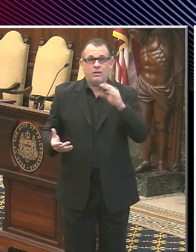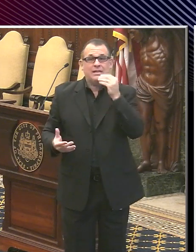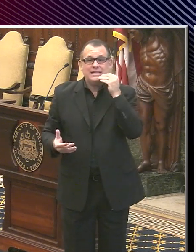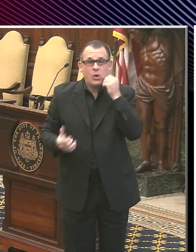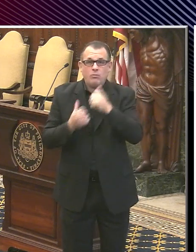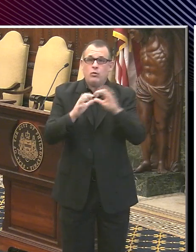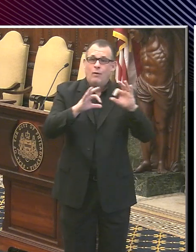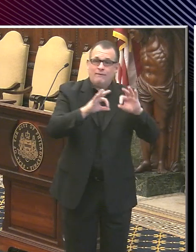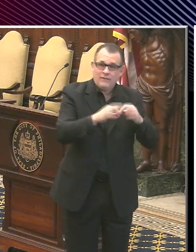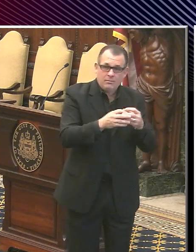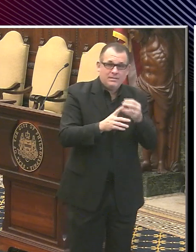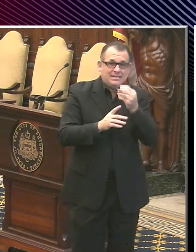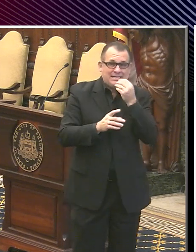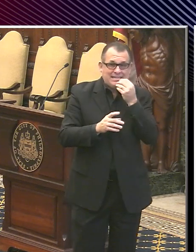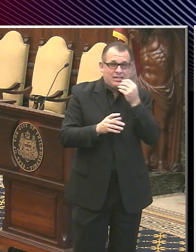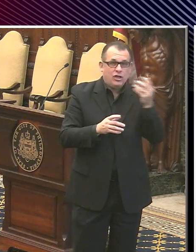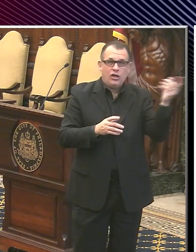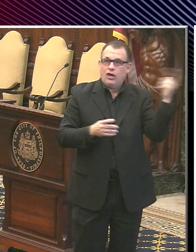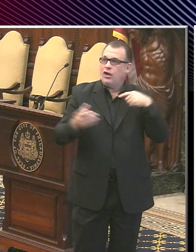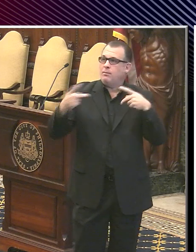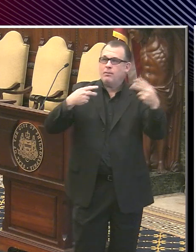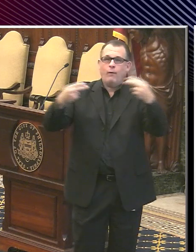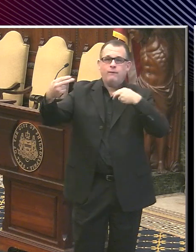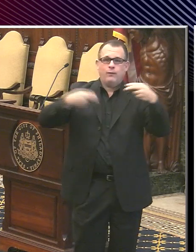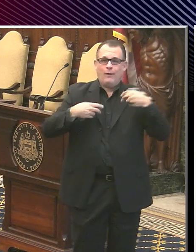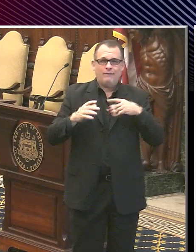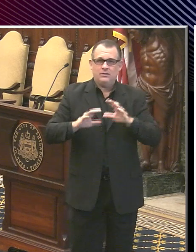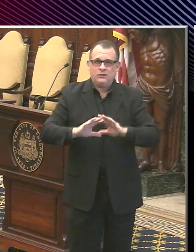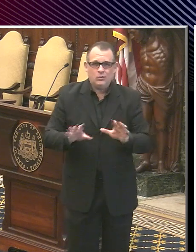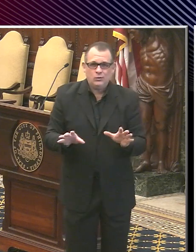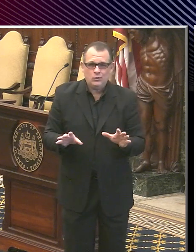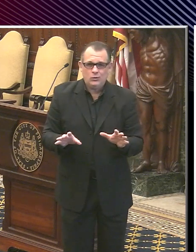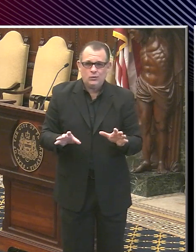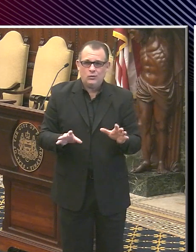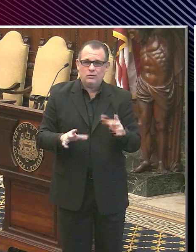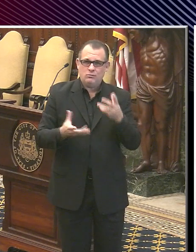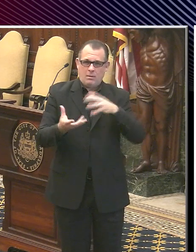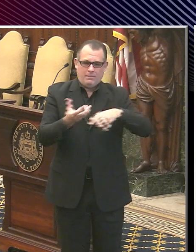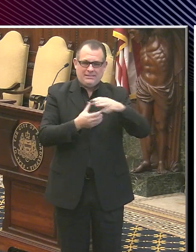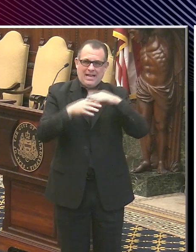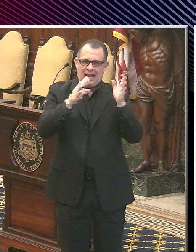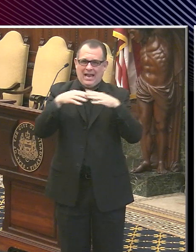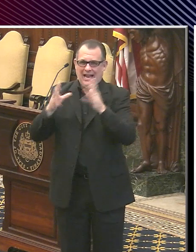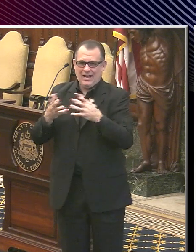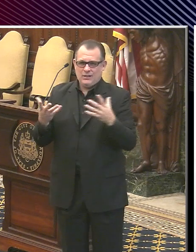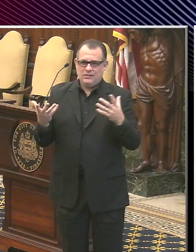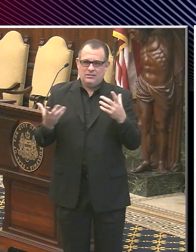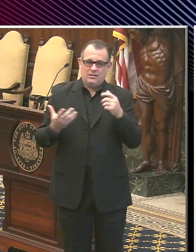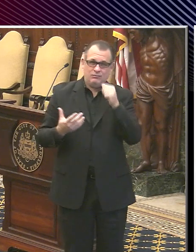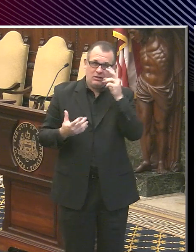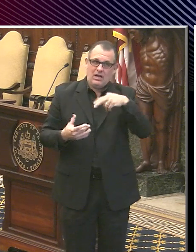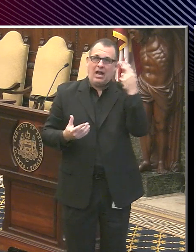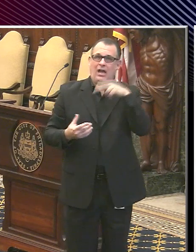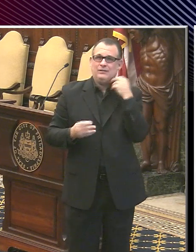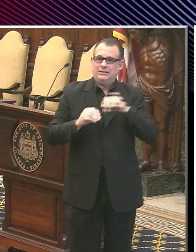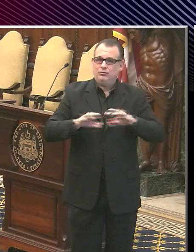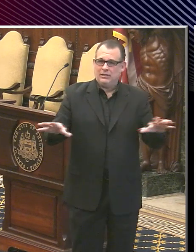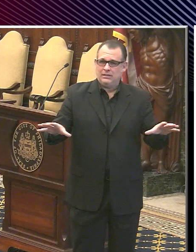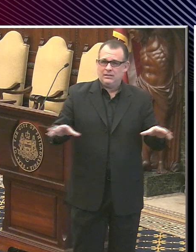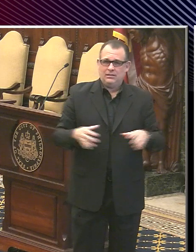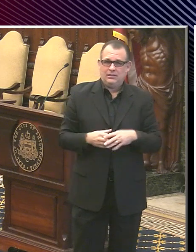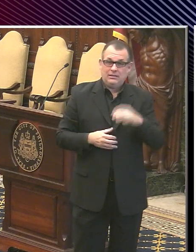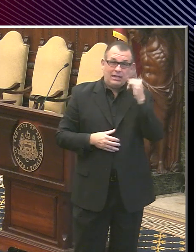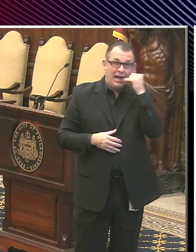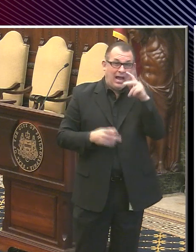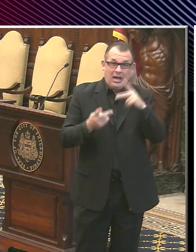with other people. It's mixing with other households is riskier, and being any place where you're not wearing masks is a